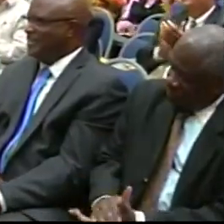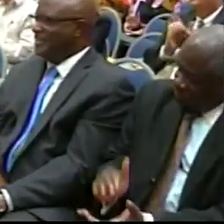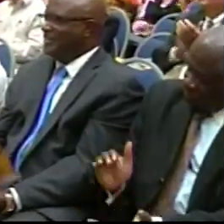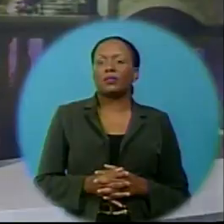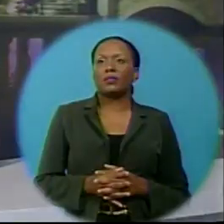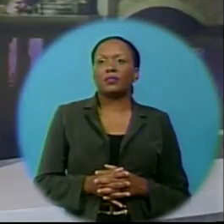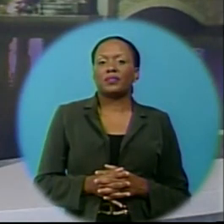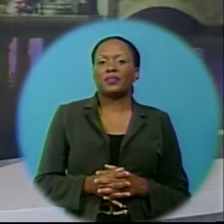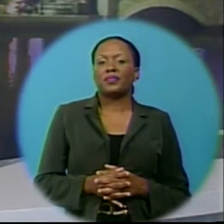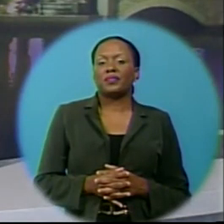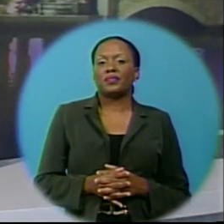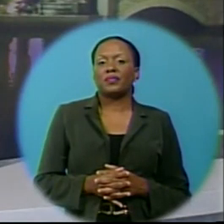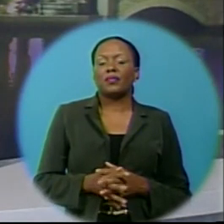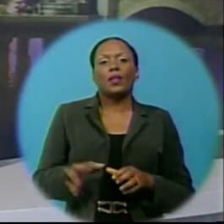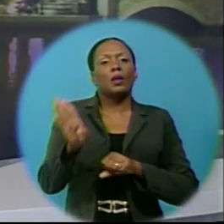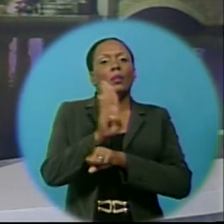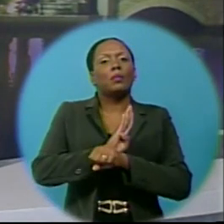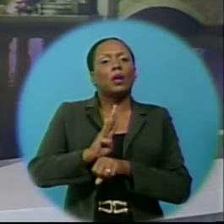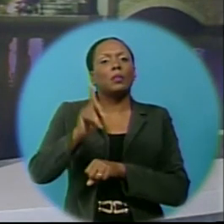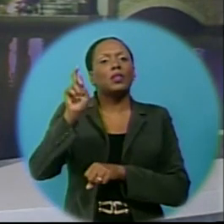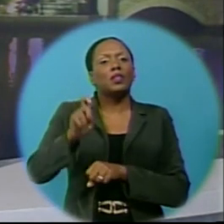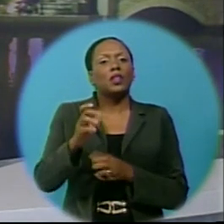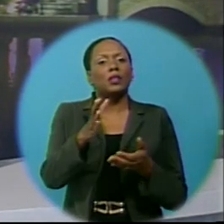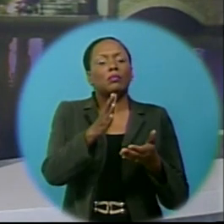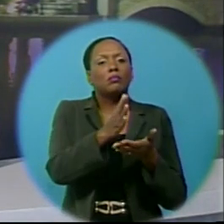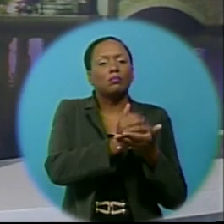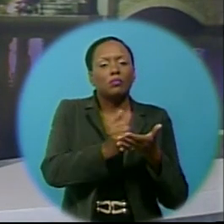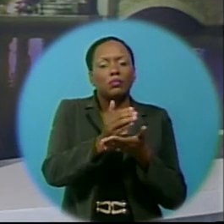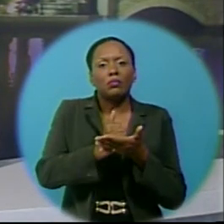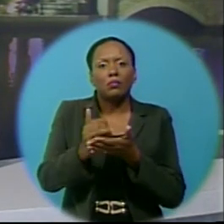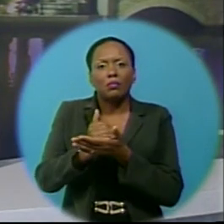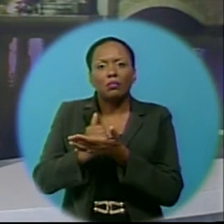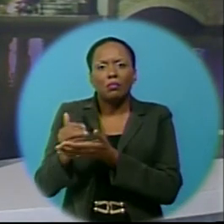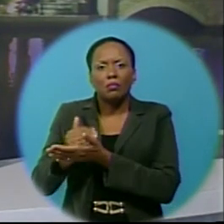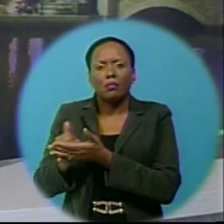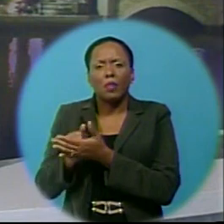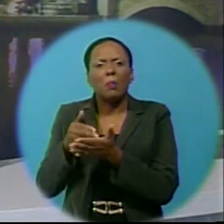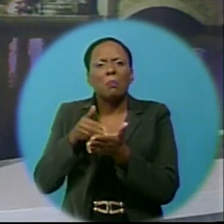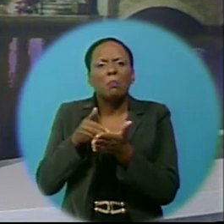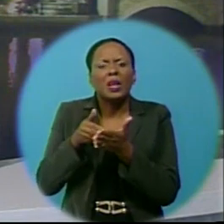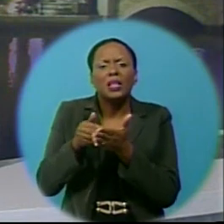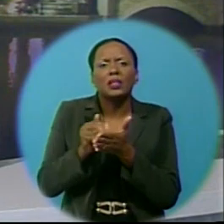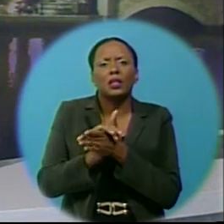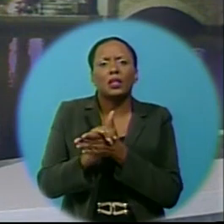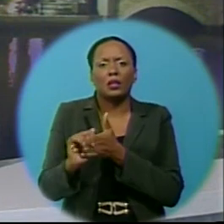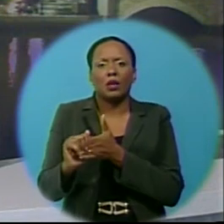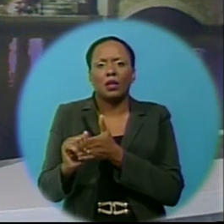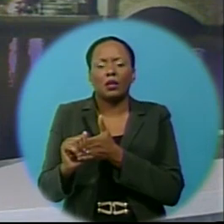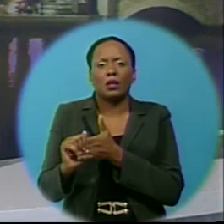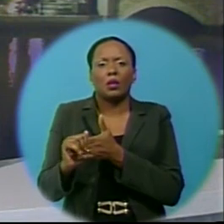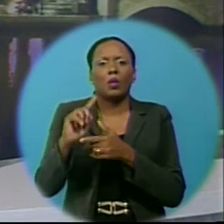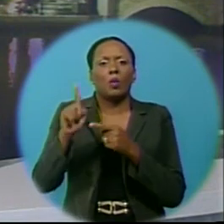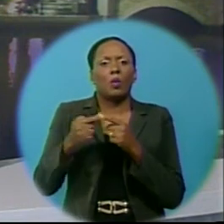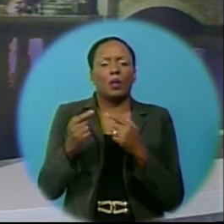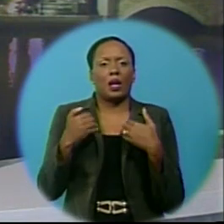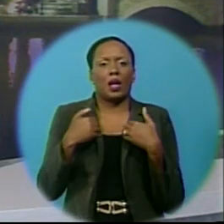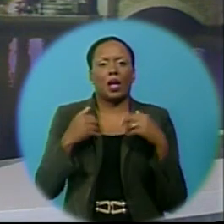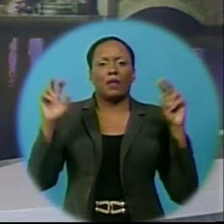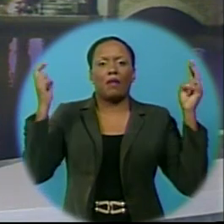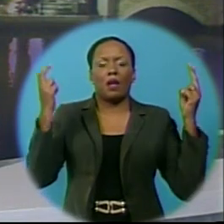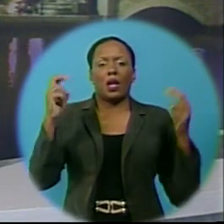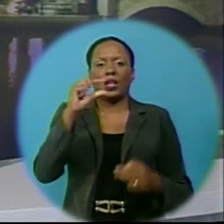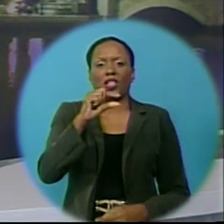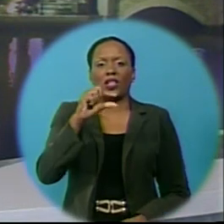accordingly. Barbados should earn millions of dollars in foreign exchange with the hosting of the GP14